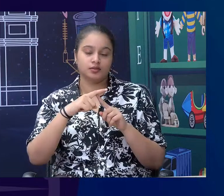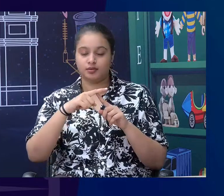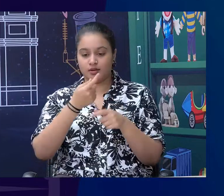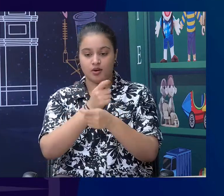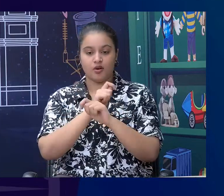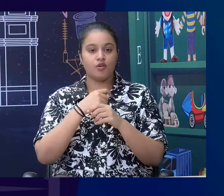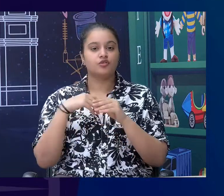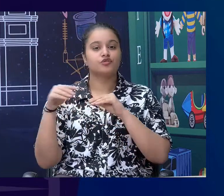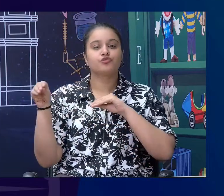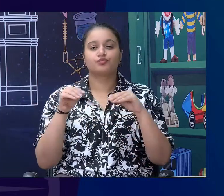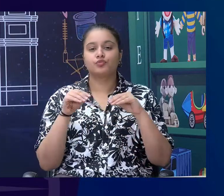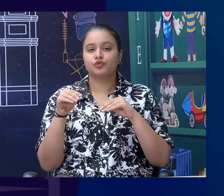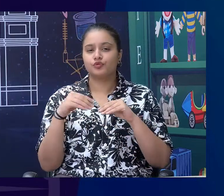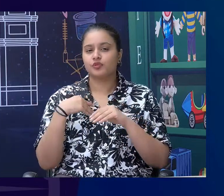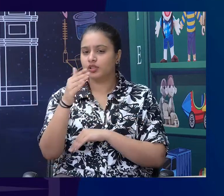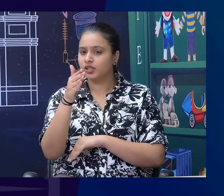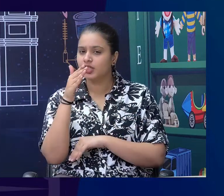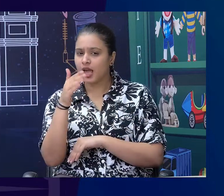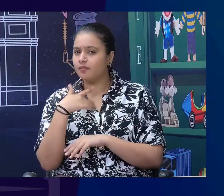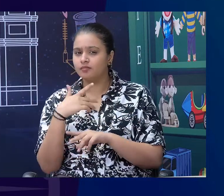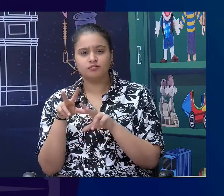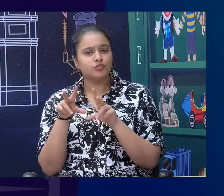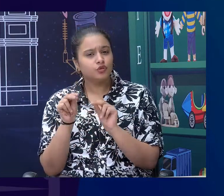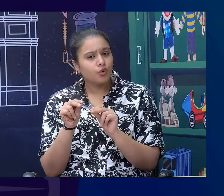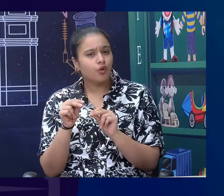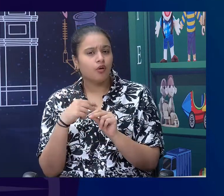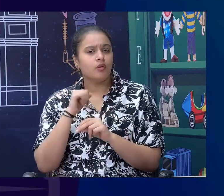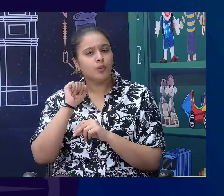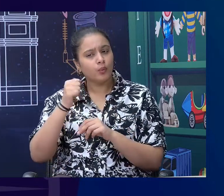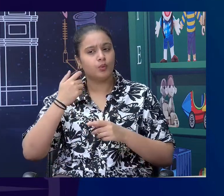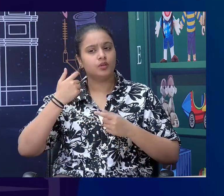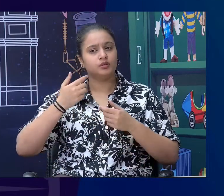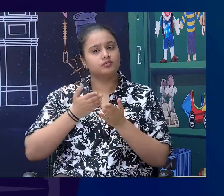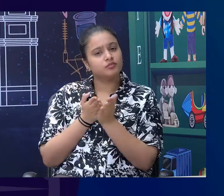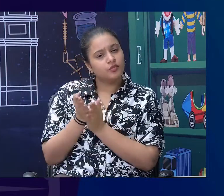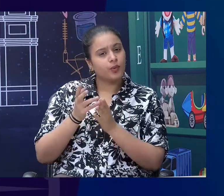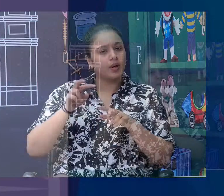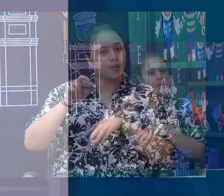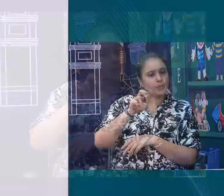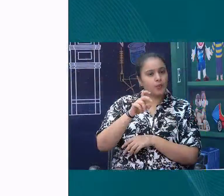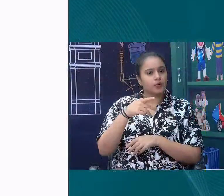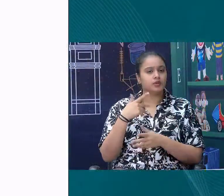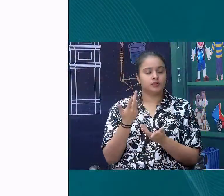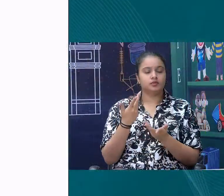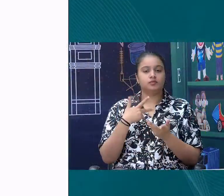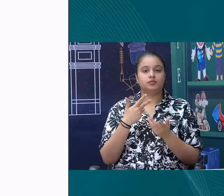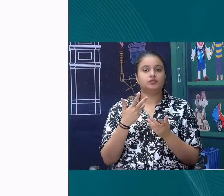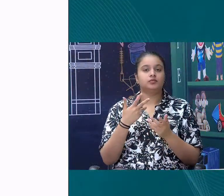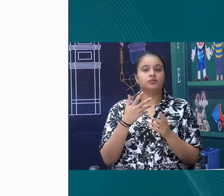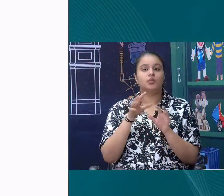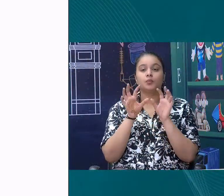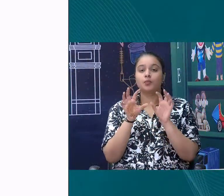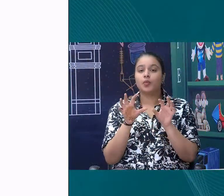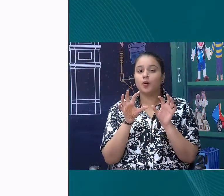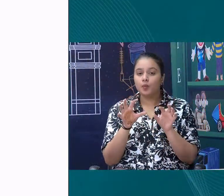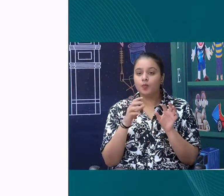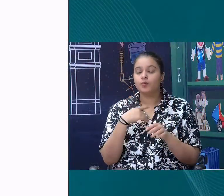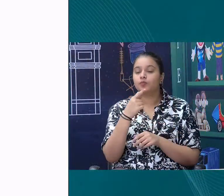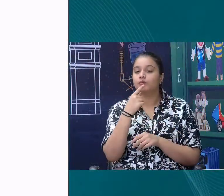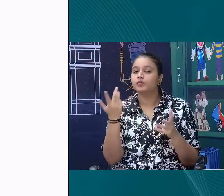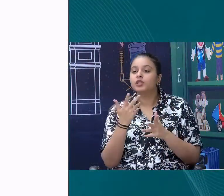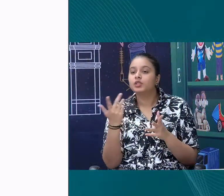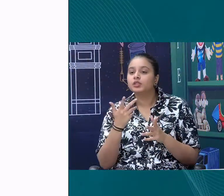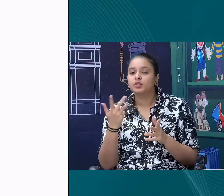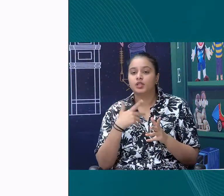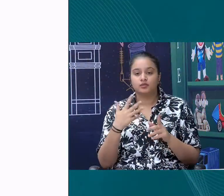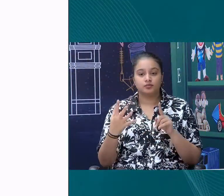Do you think the camel can trot? No. No. Dog asks camel to fetch and carry. Do you think a camel can